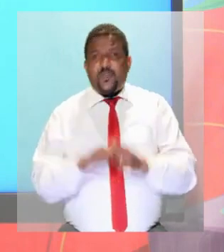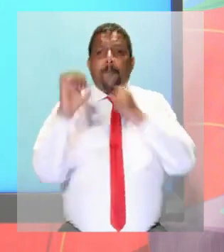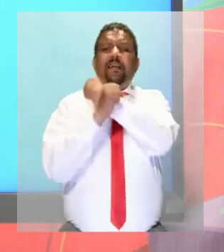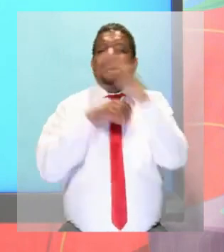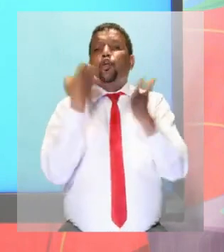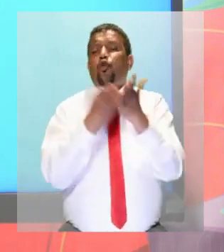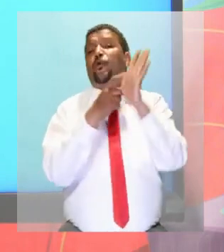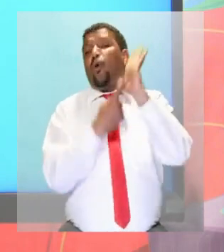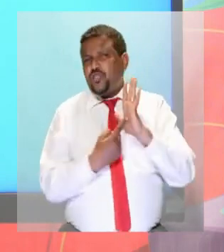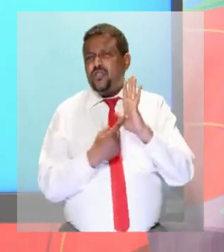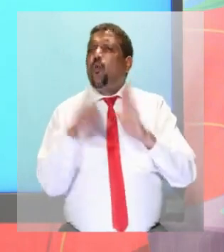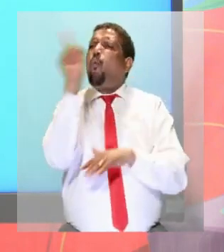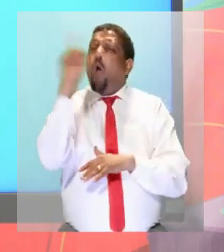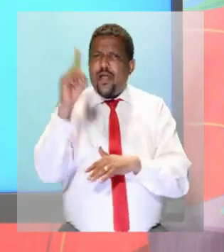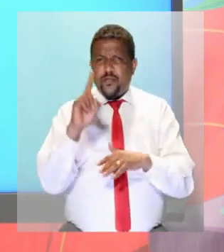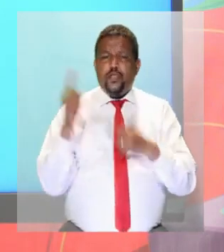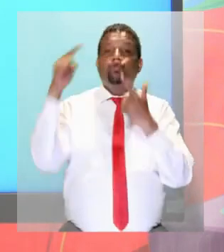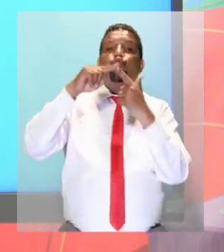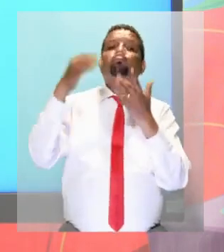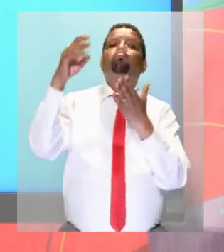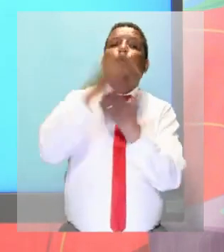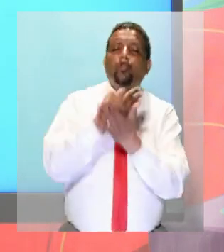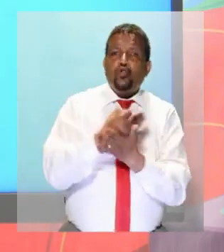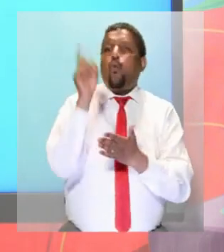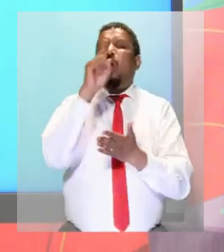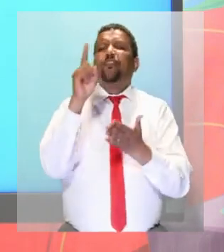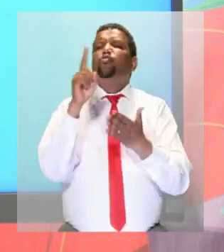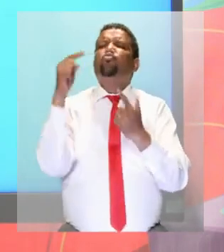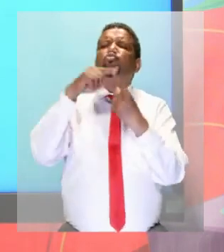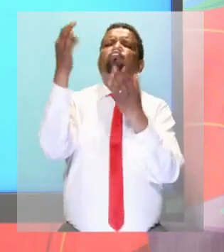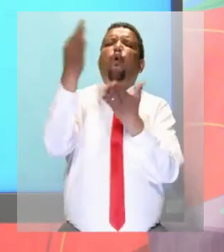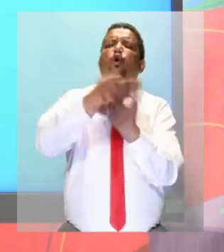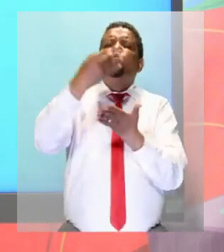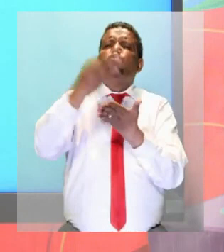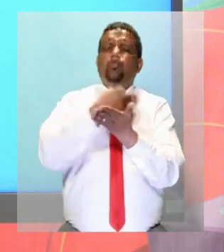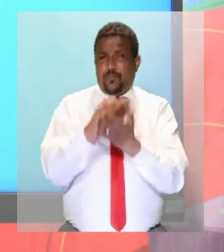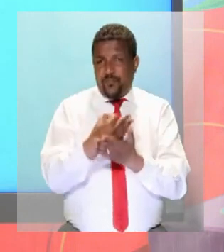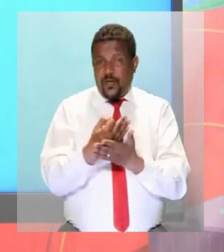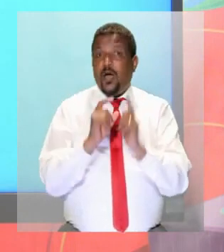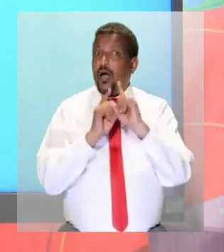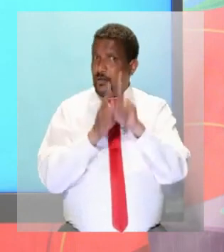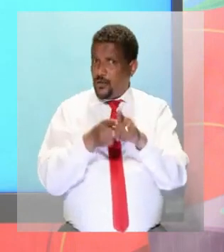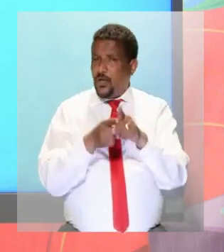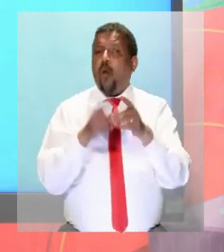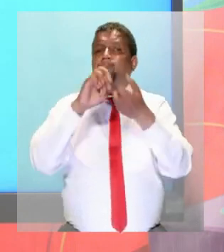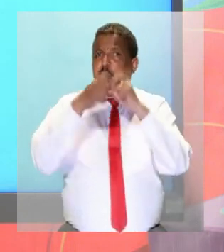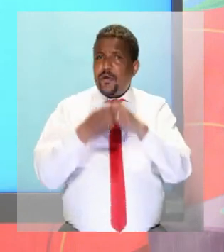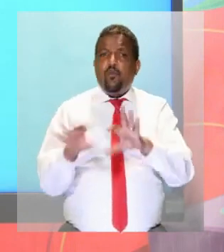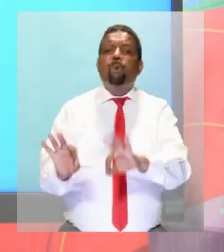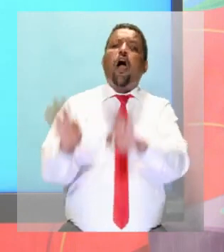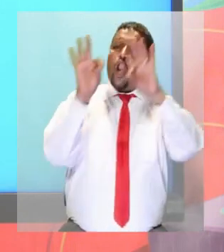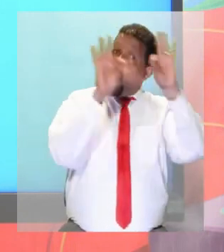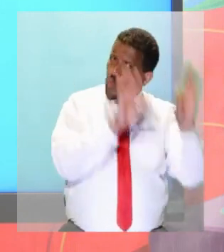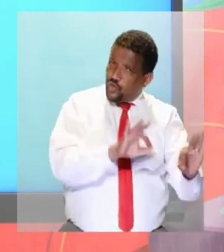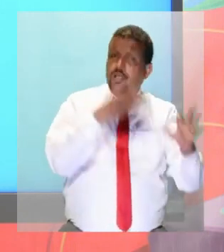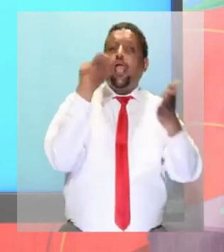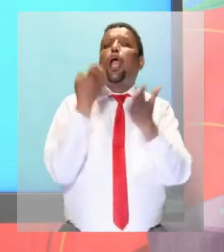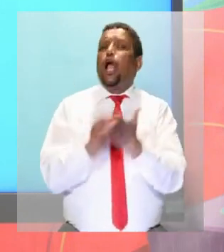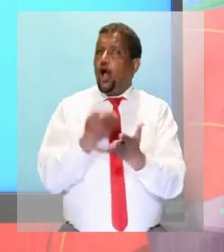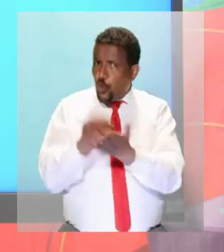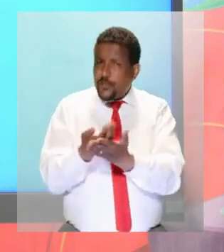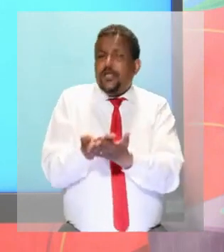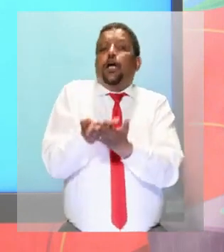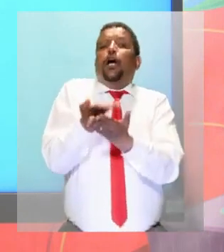basic economic question is what to produce. What to produce addresses the problem of allocation of